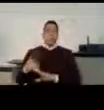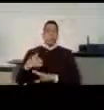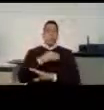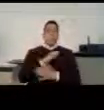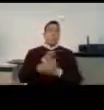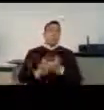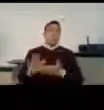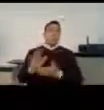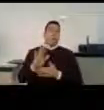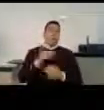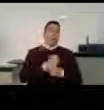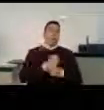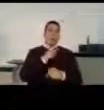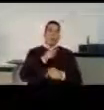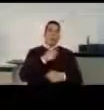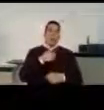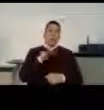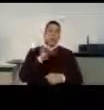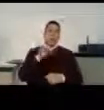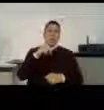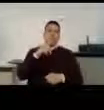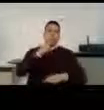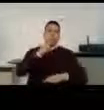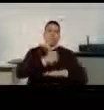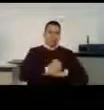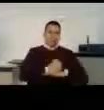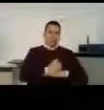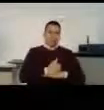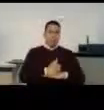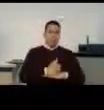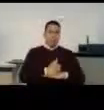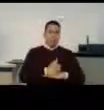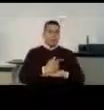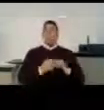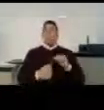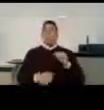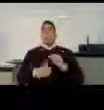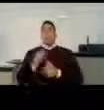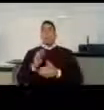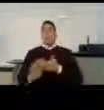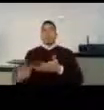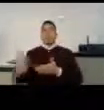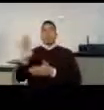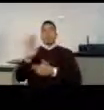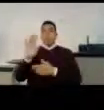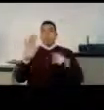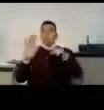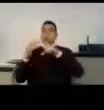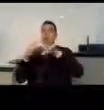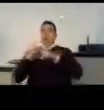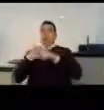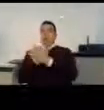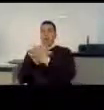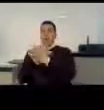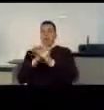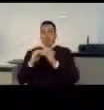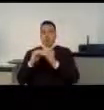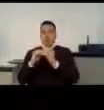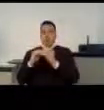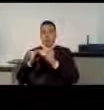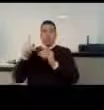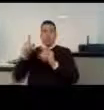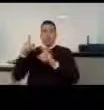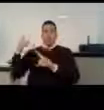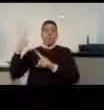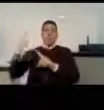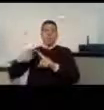on, before college, we had an IEP in place. Most colleges these days have an office